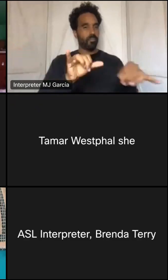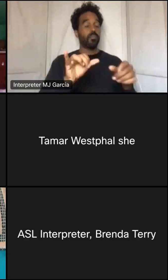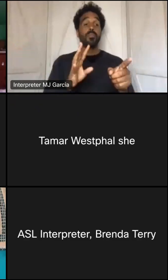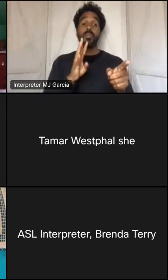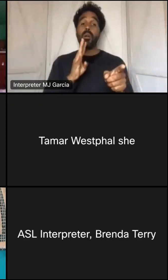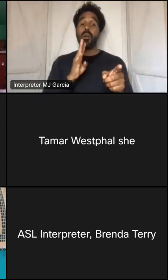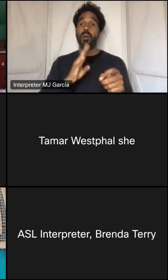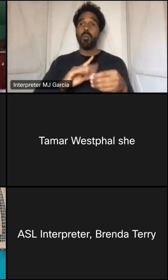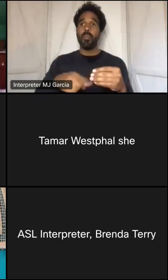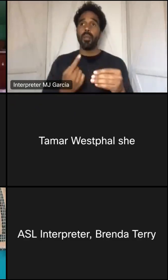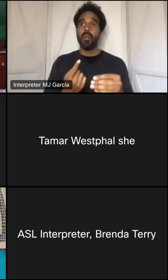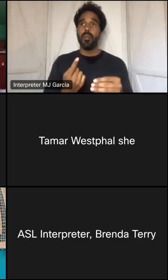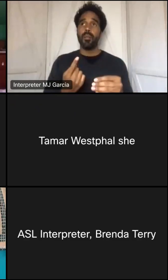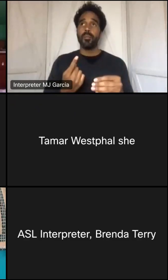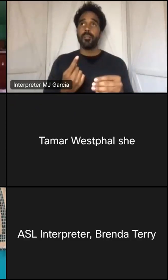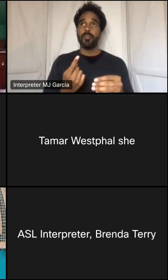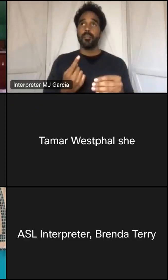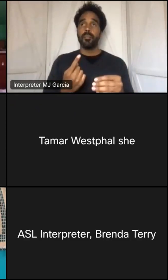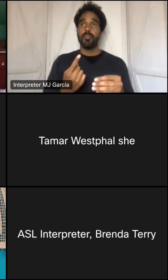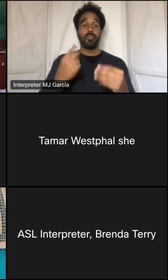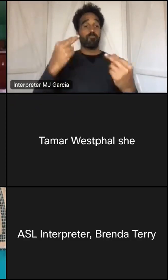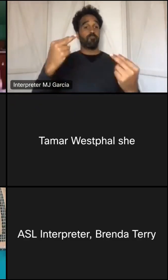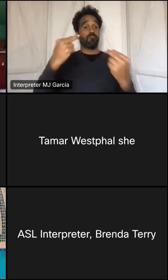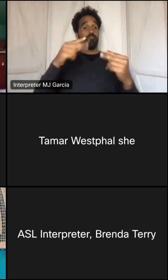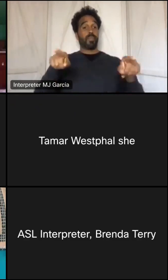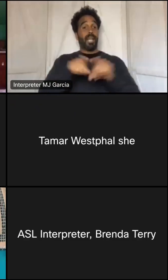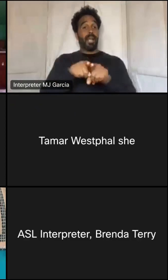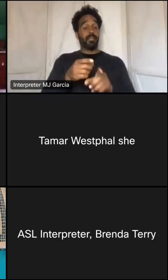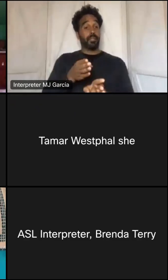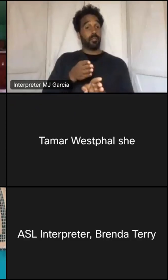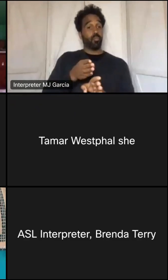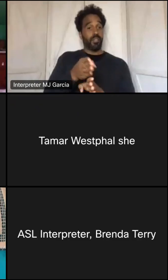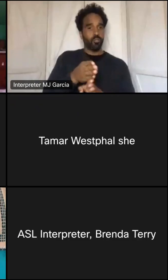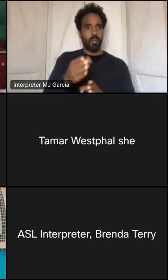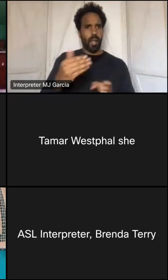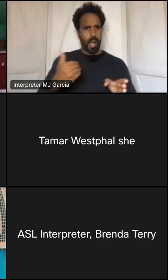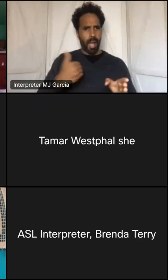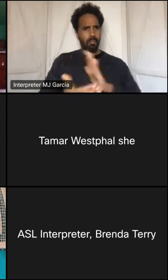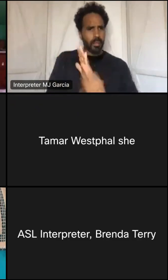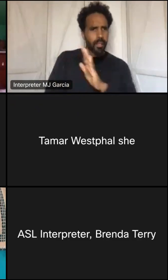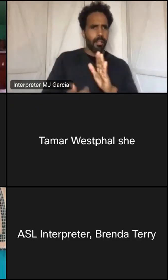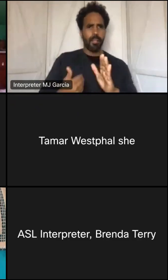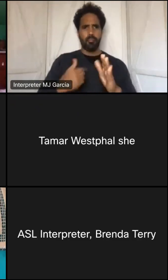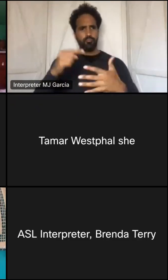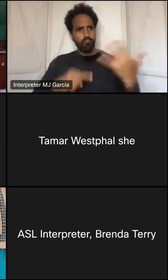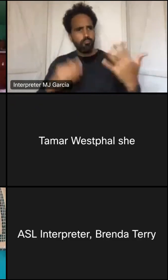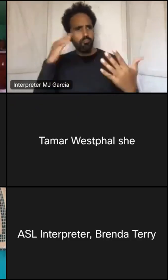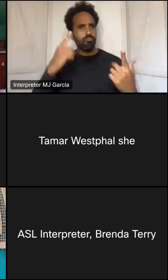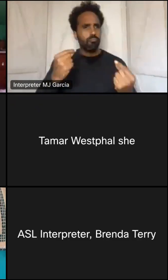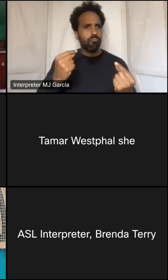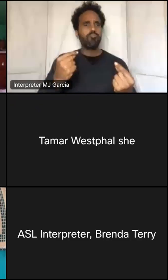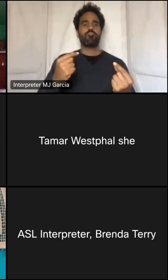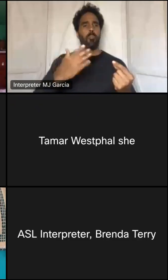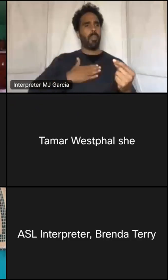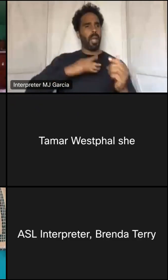about being seen as a professional and with your skills and talents and the role that you have, and how